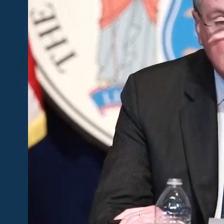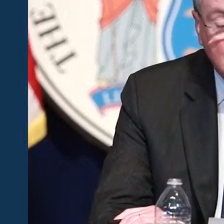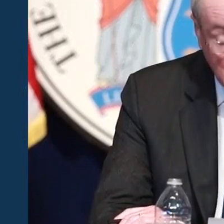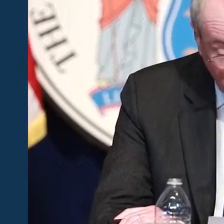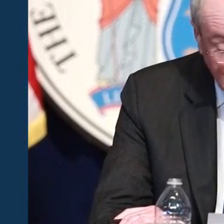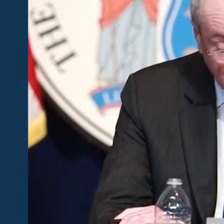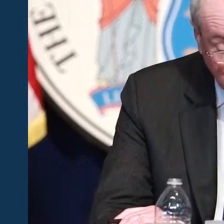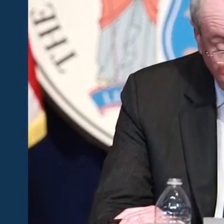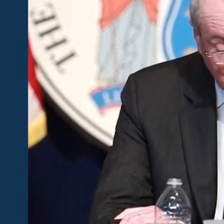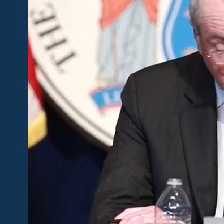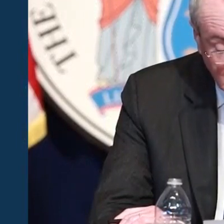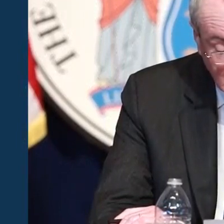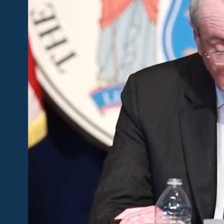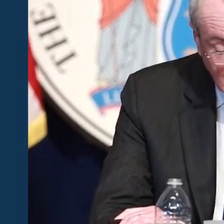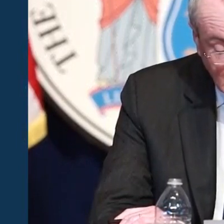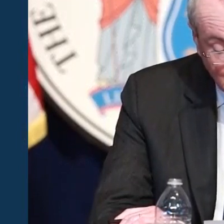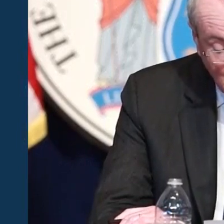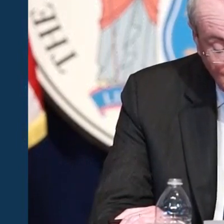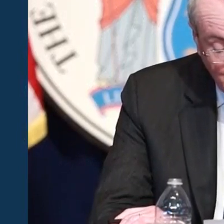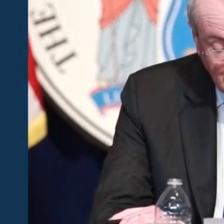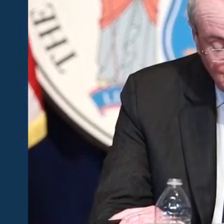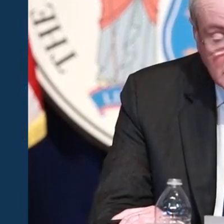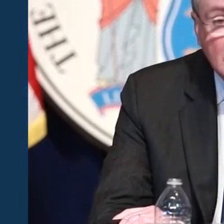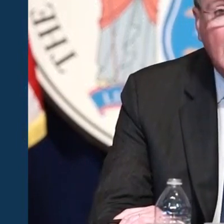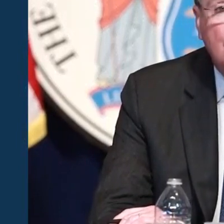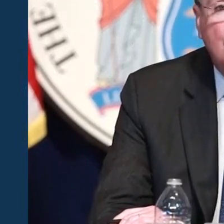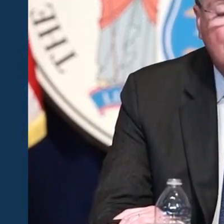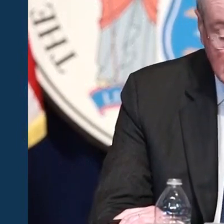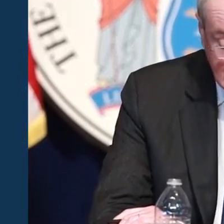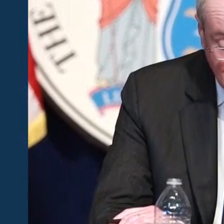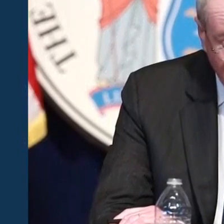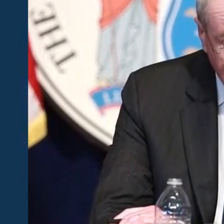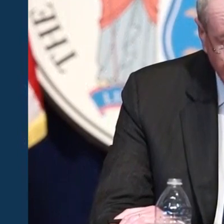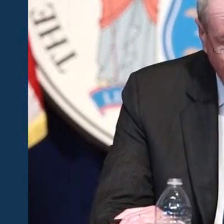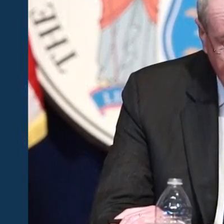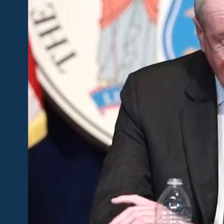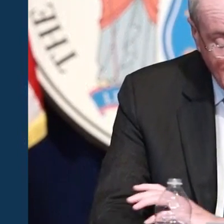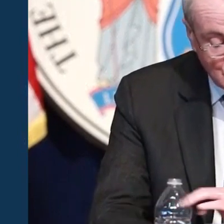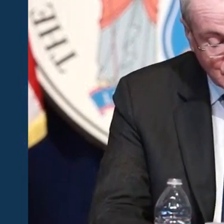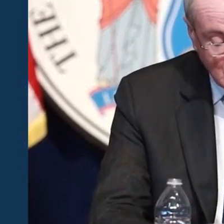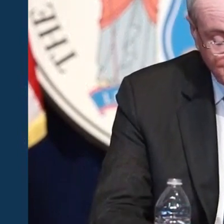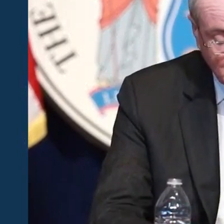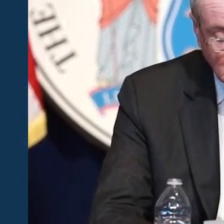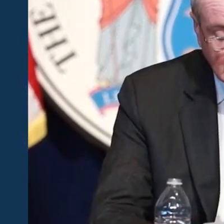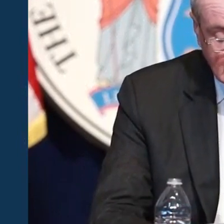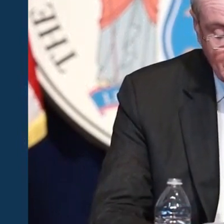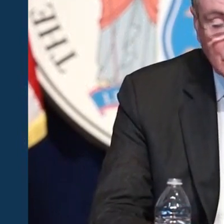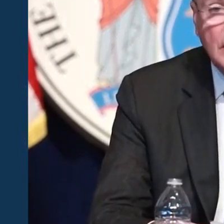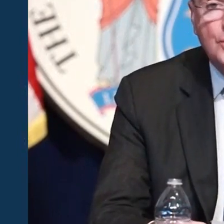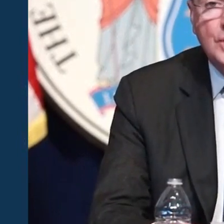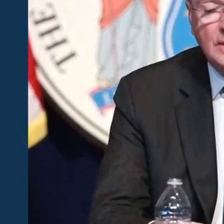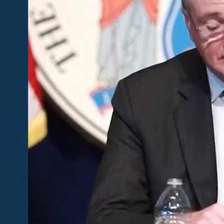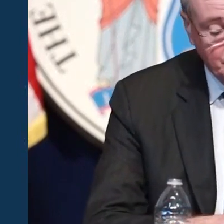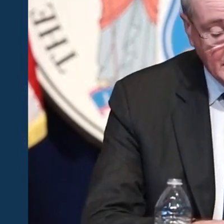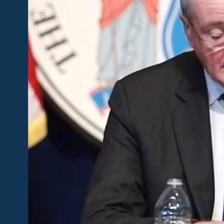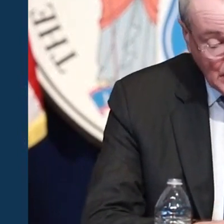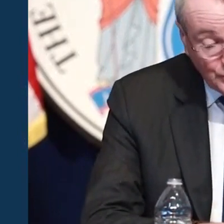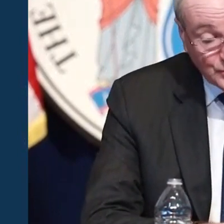uncle to his left in this picture, John Obiji, a Syrian immigrant who became a successful chemical